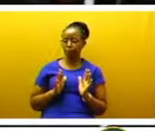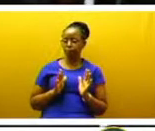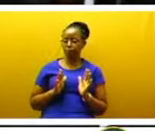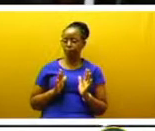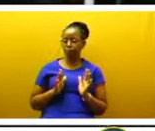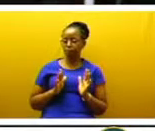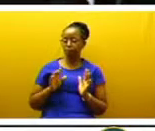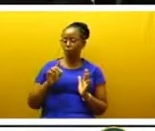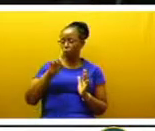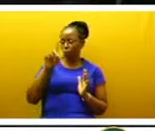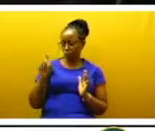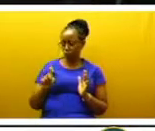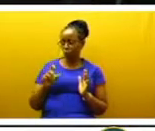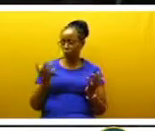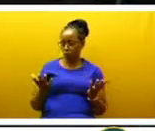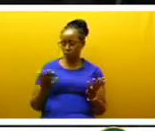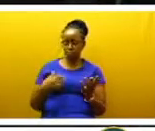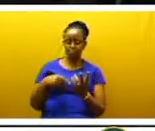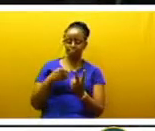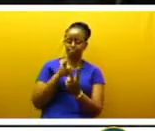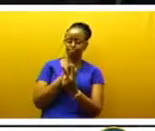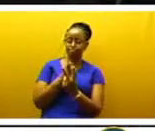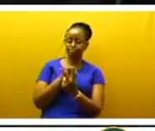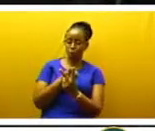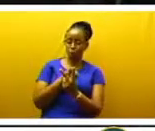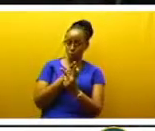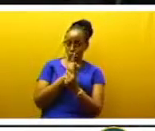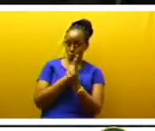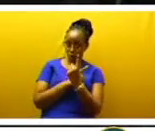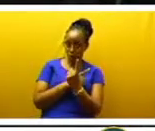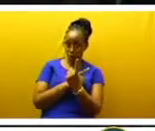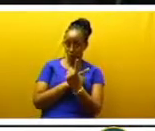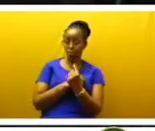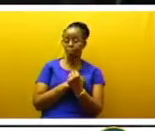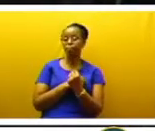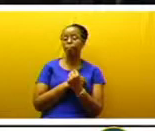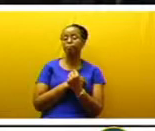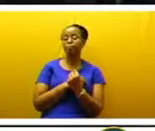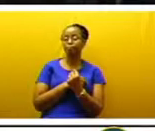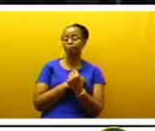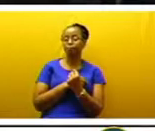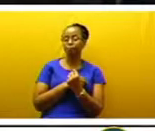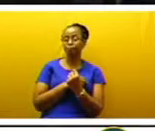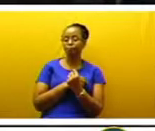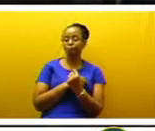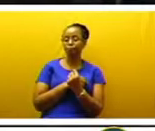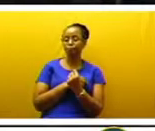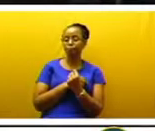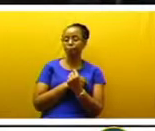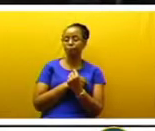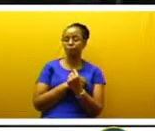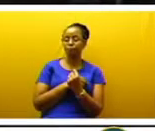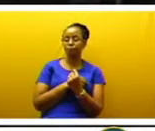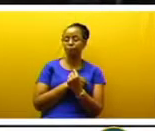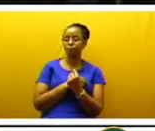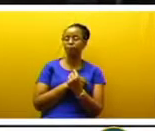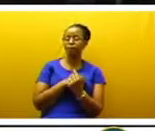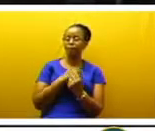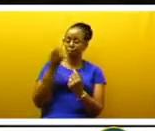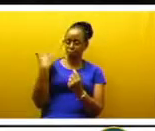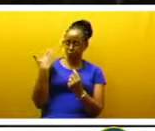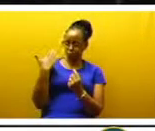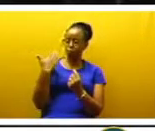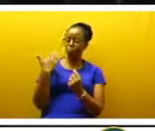aspects. One, that although there was a further day still